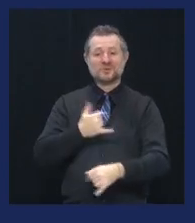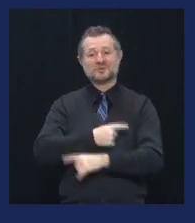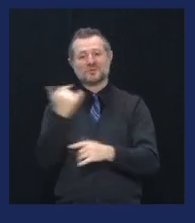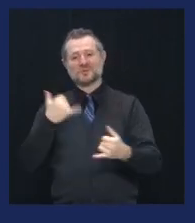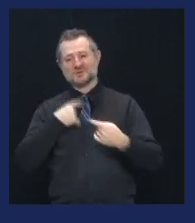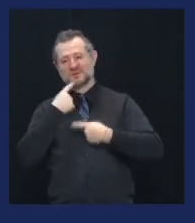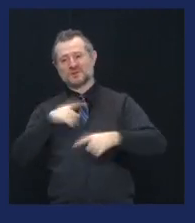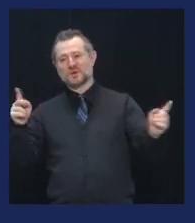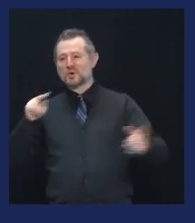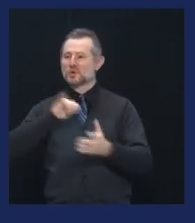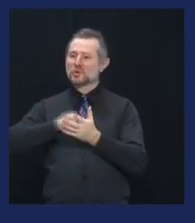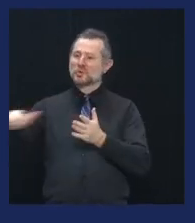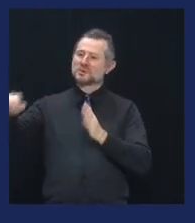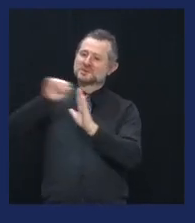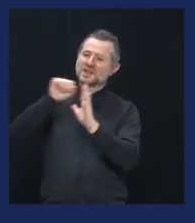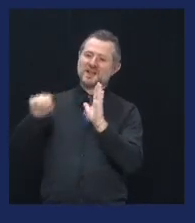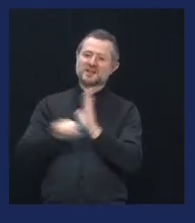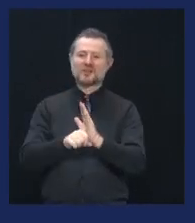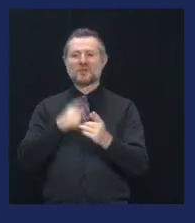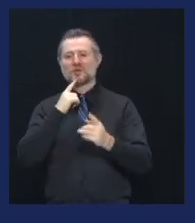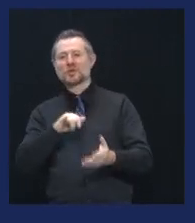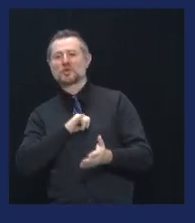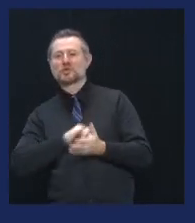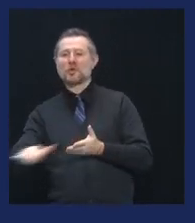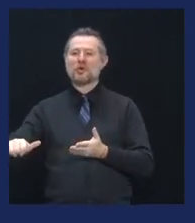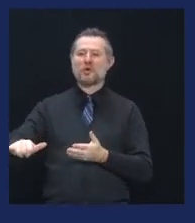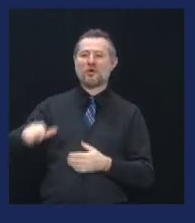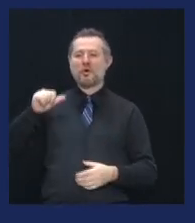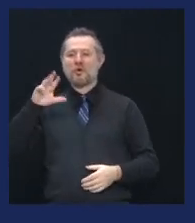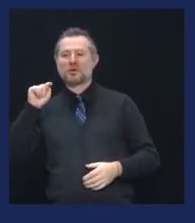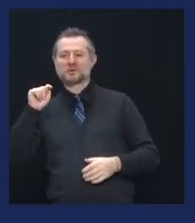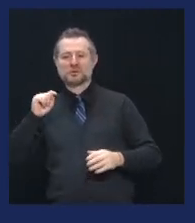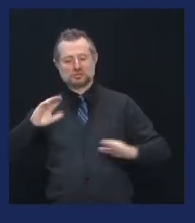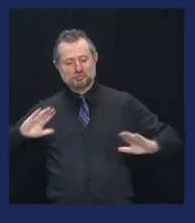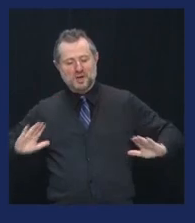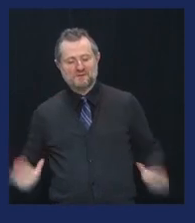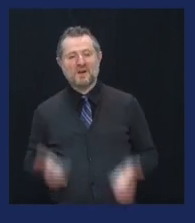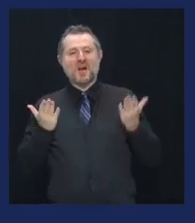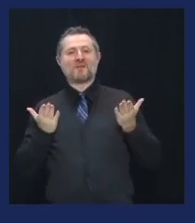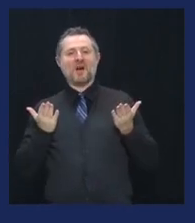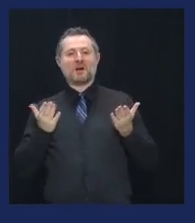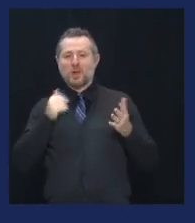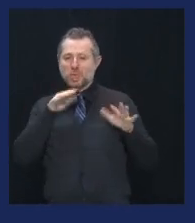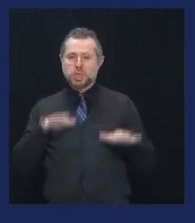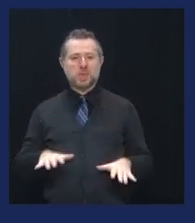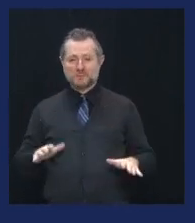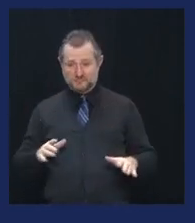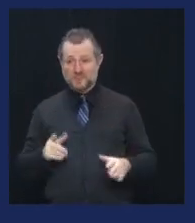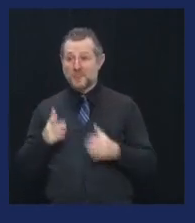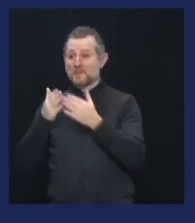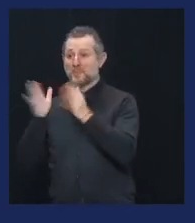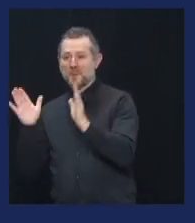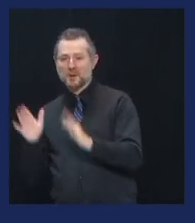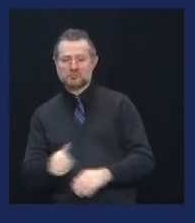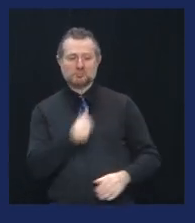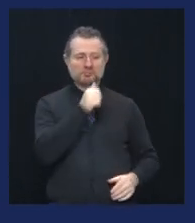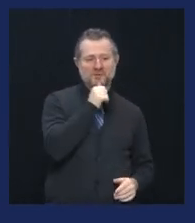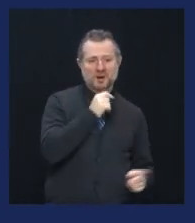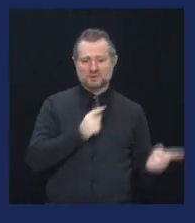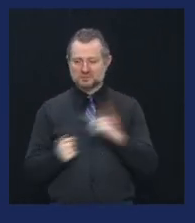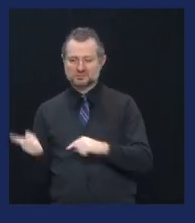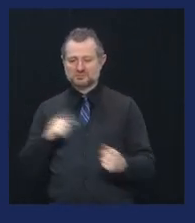launching New York Arts Revival, a public-private partnership to bring the arts back. We will organize